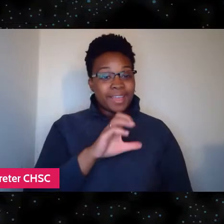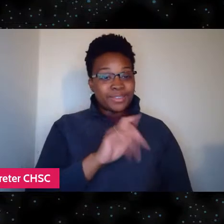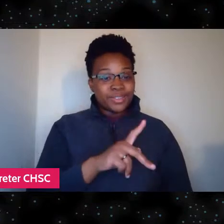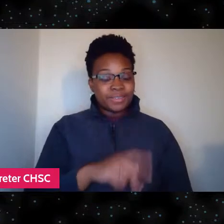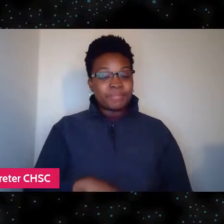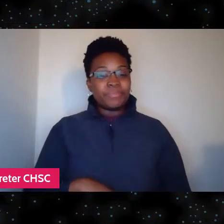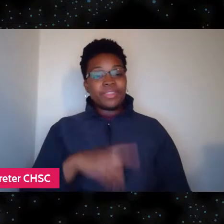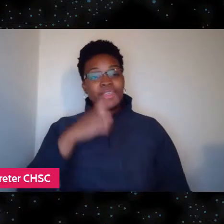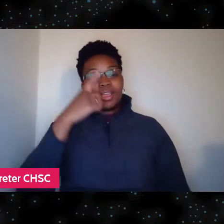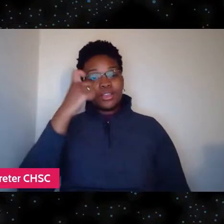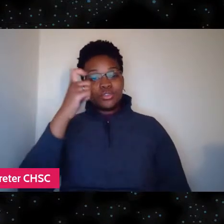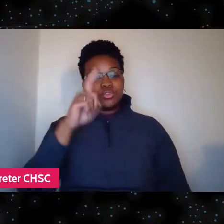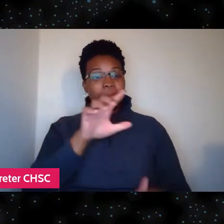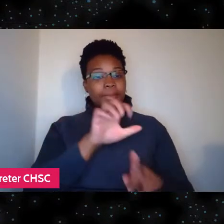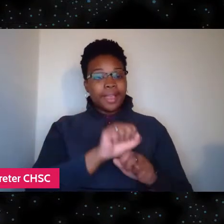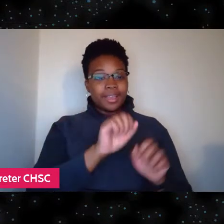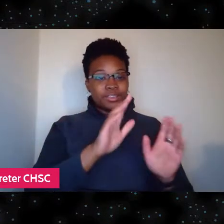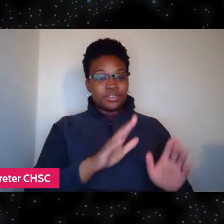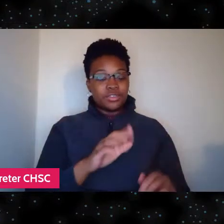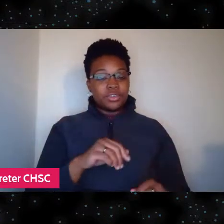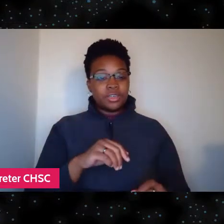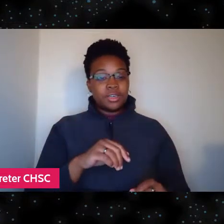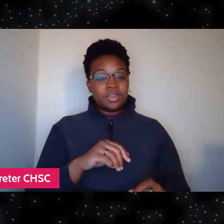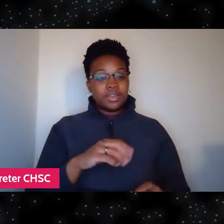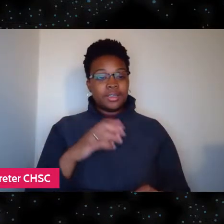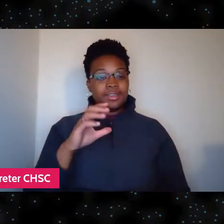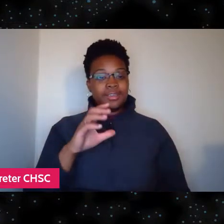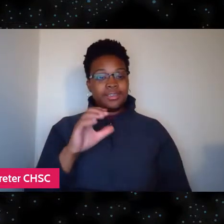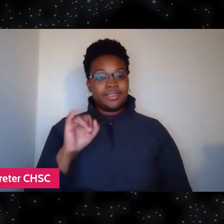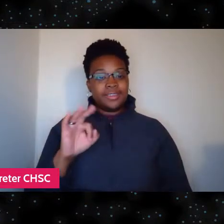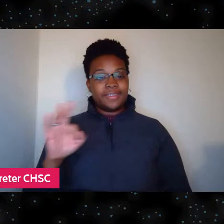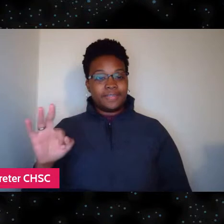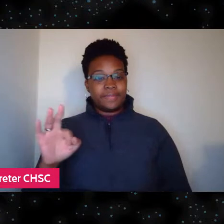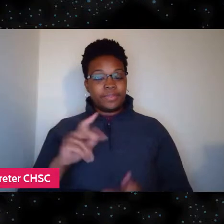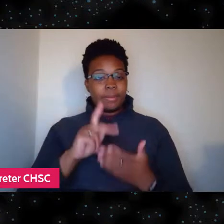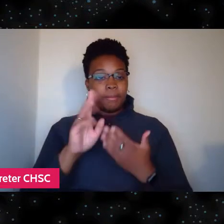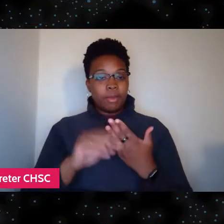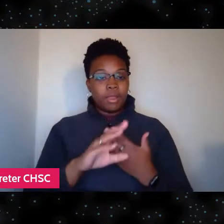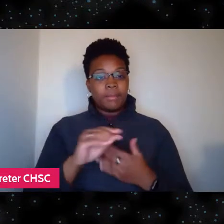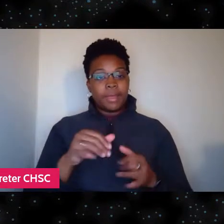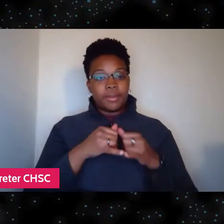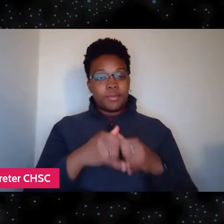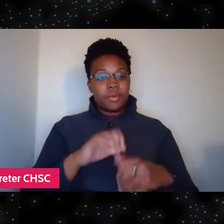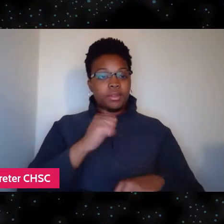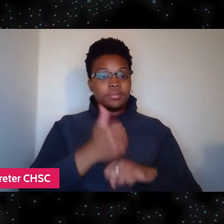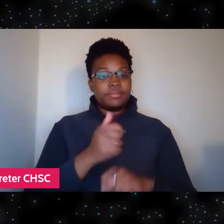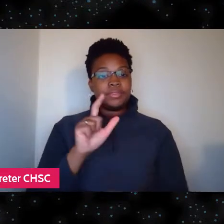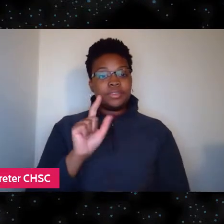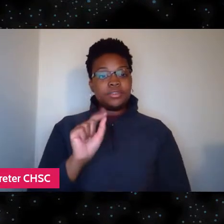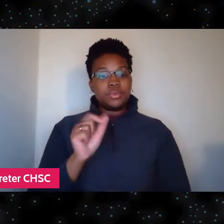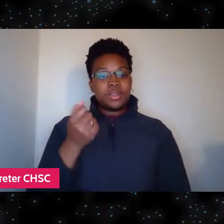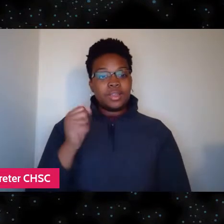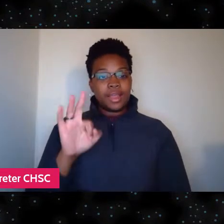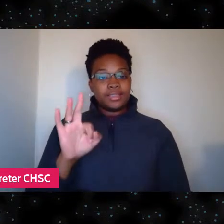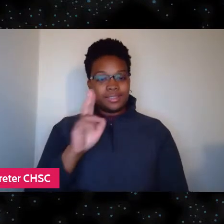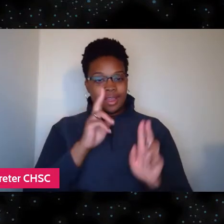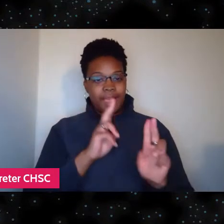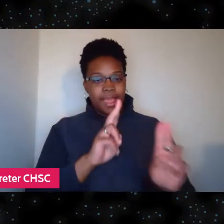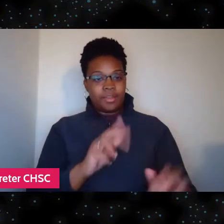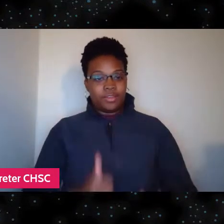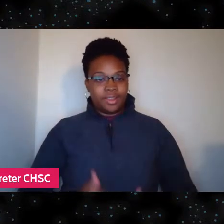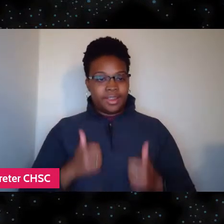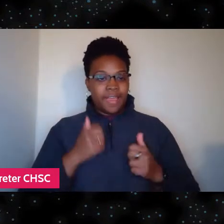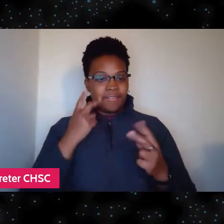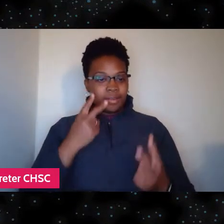Dreamcatcher is the Cleveland International Film Festival's program and award established in 2019 to honor the life and